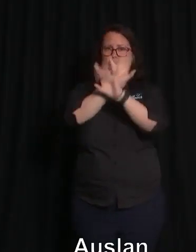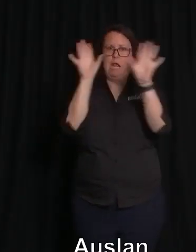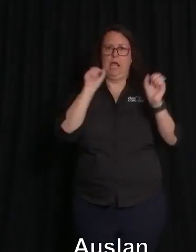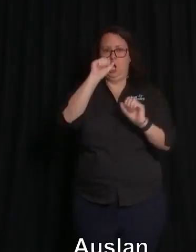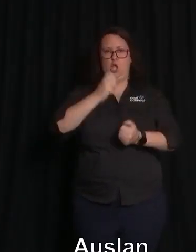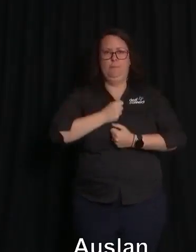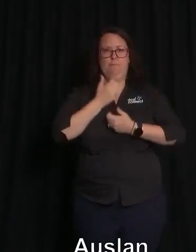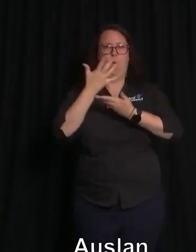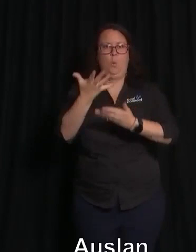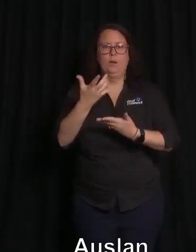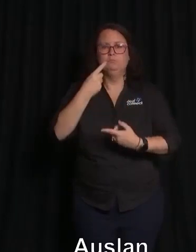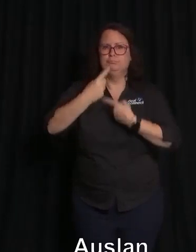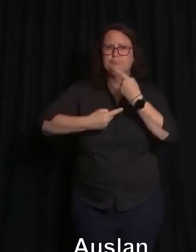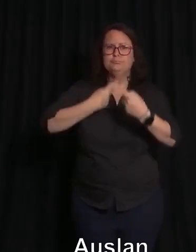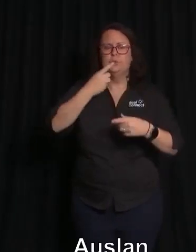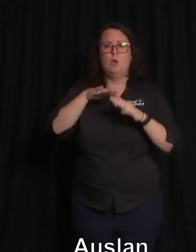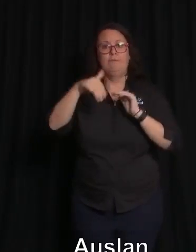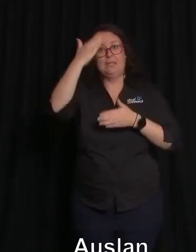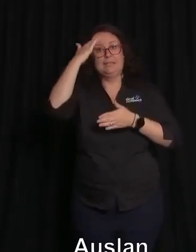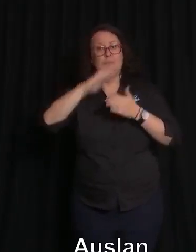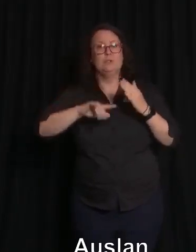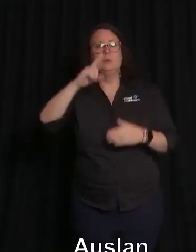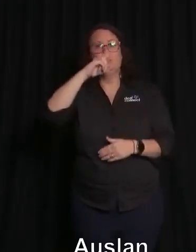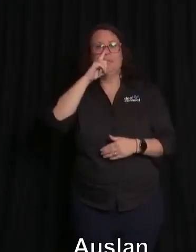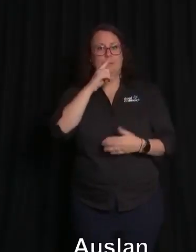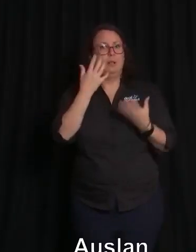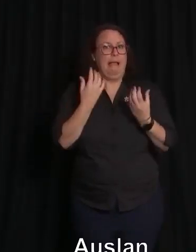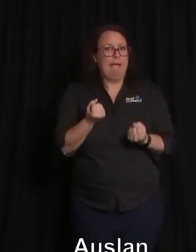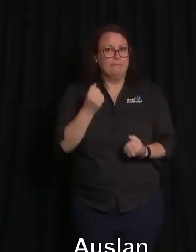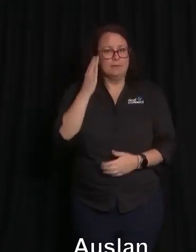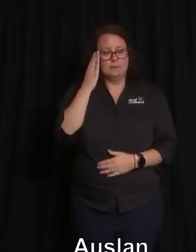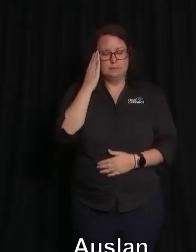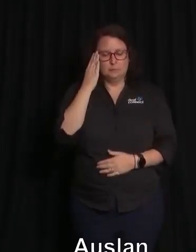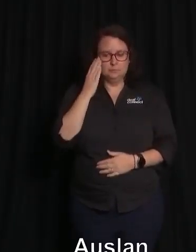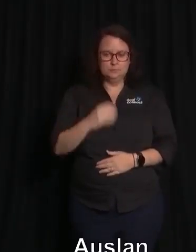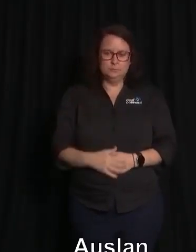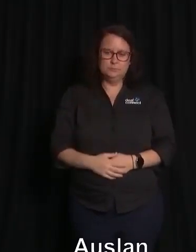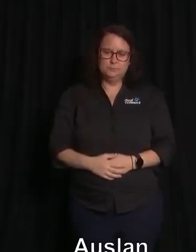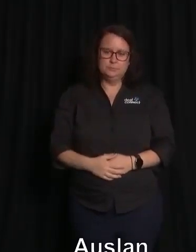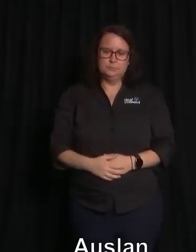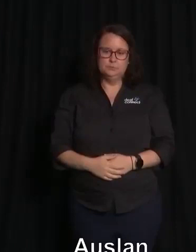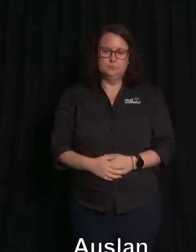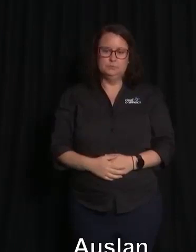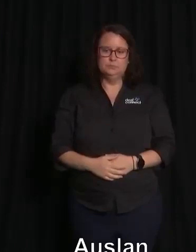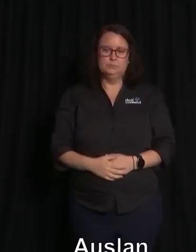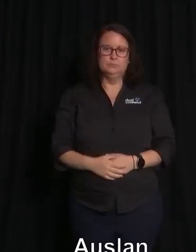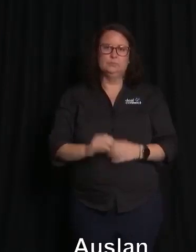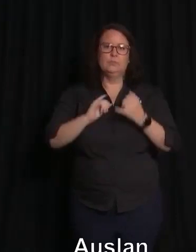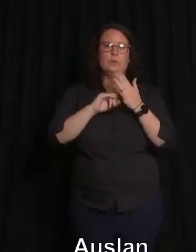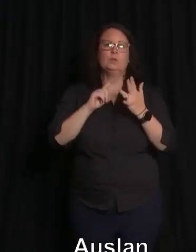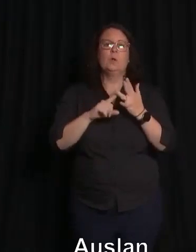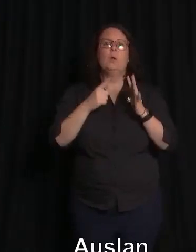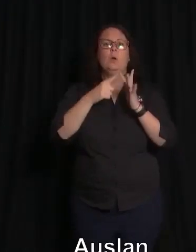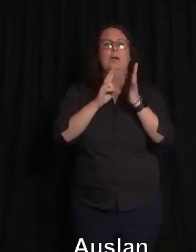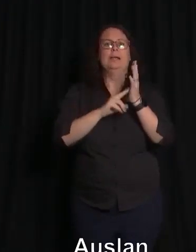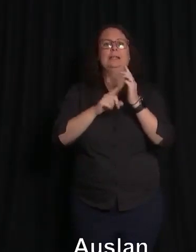about some of the experiences that people with intersex variations can face. So intersex is one of